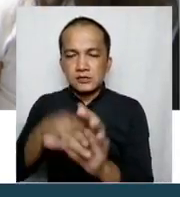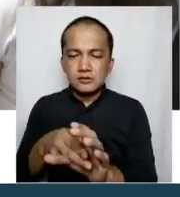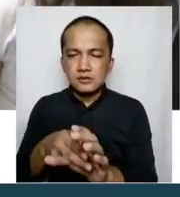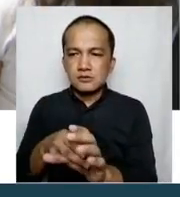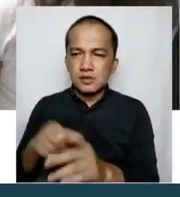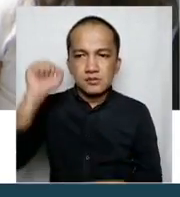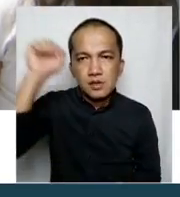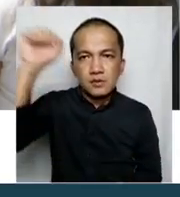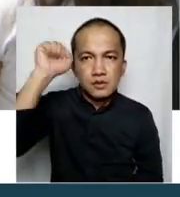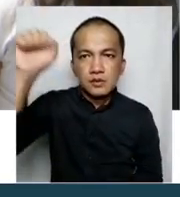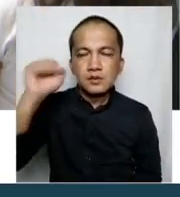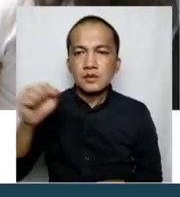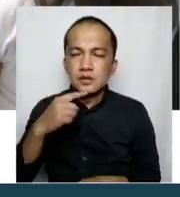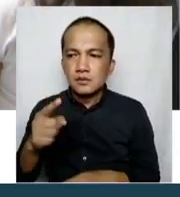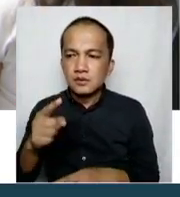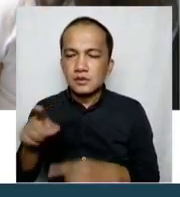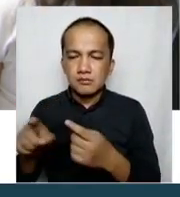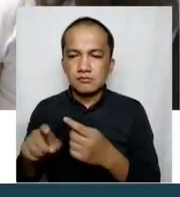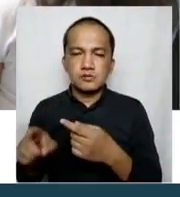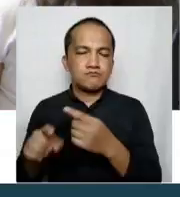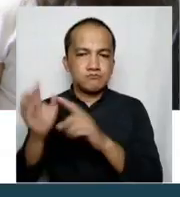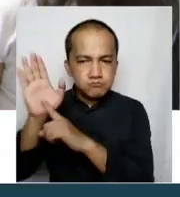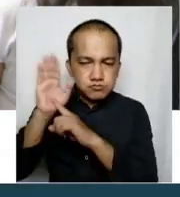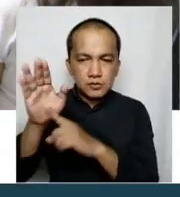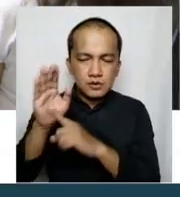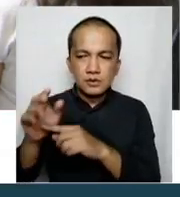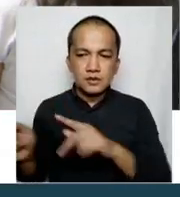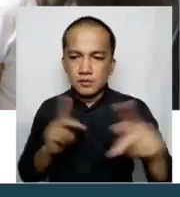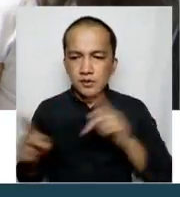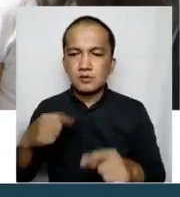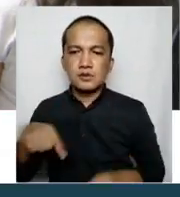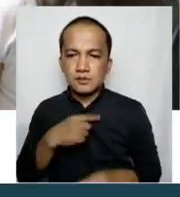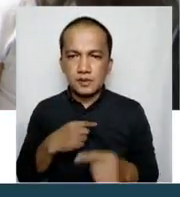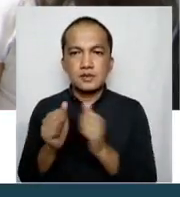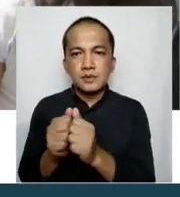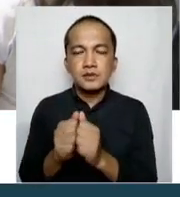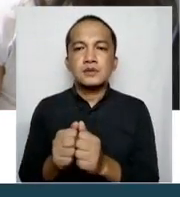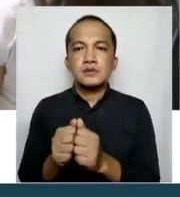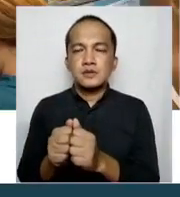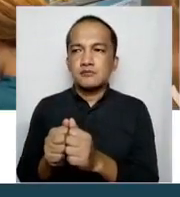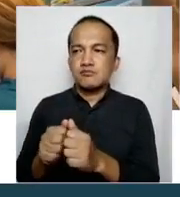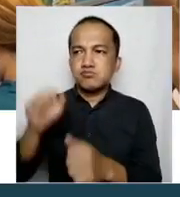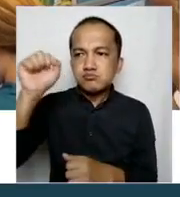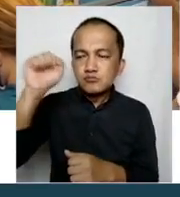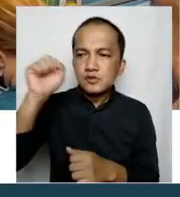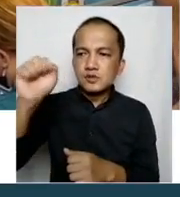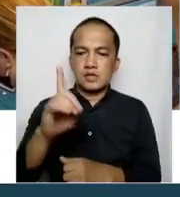protests. Mm-hmm. We brought placards, we nag-perform yung mga kasama namin, mm-hmm. Nag-stage kami ng mga